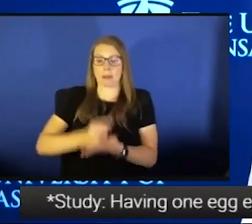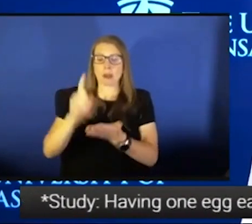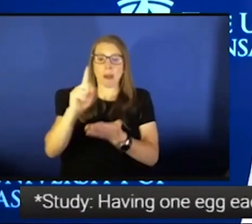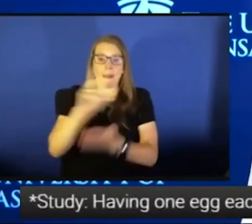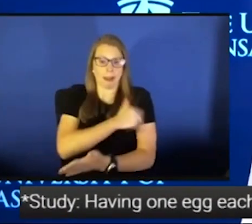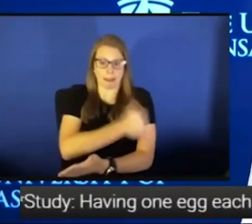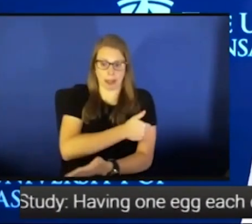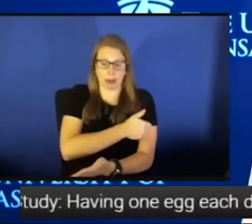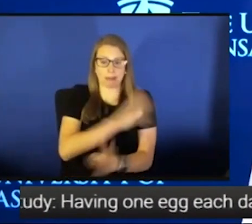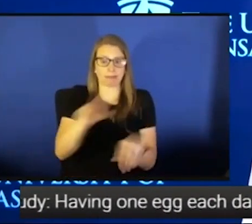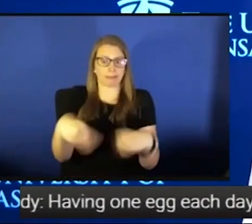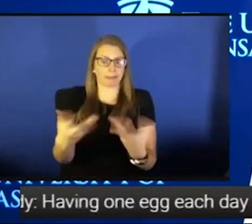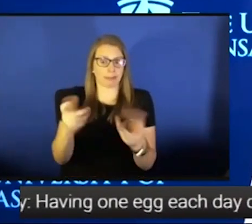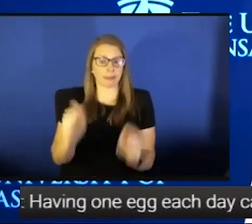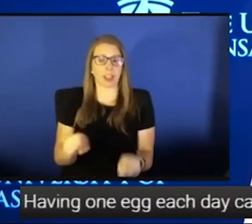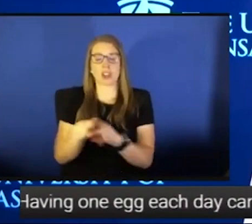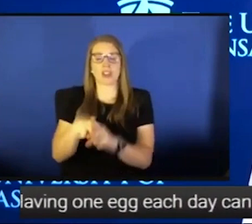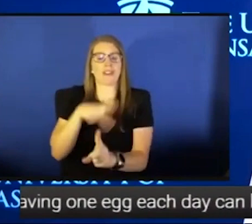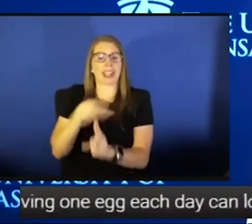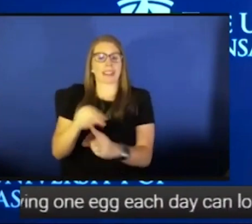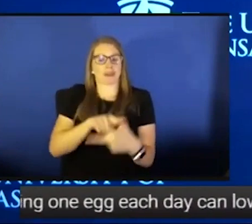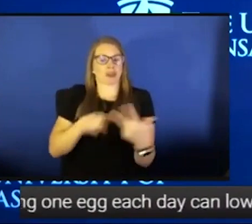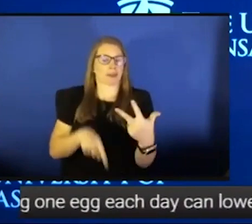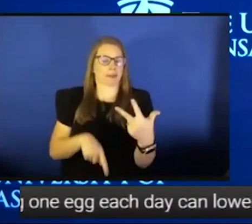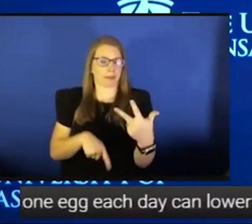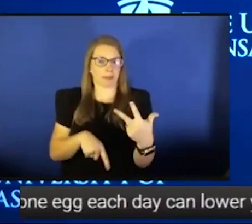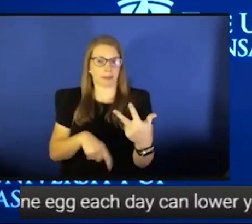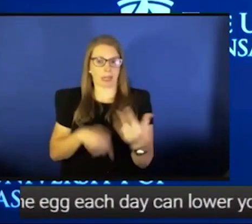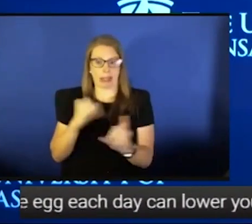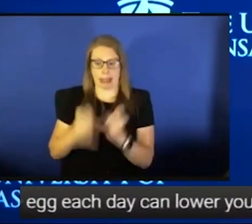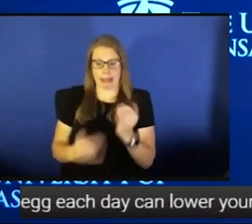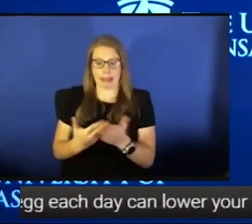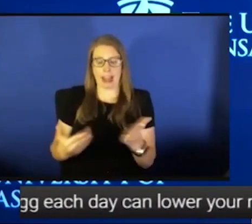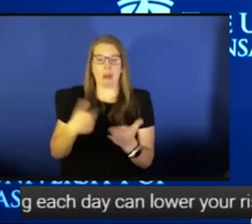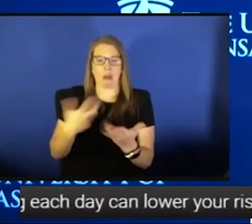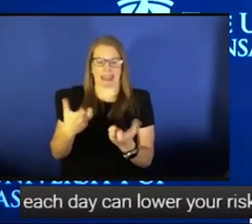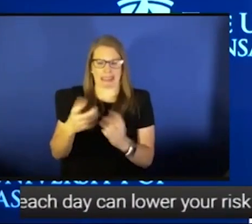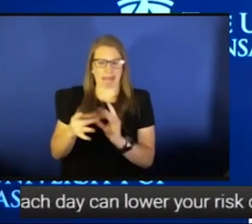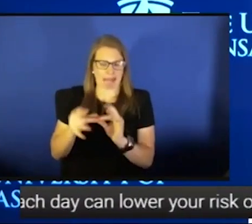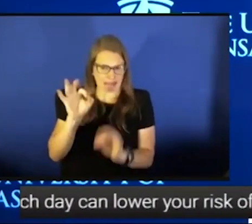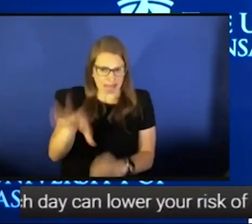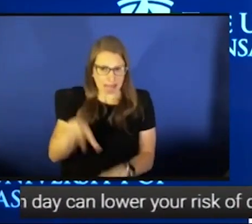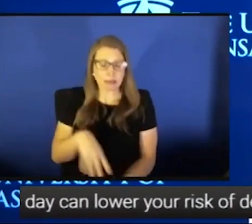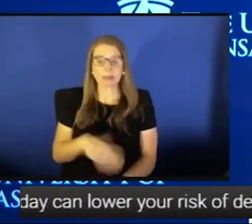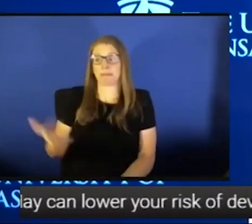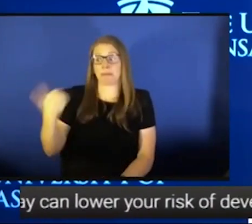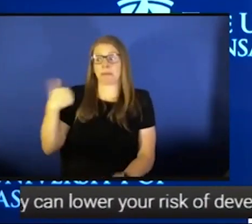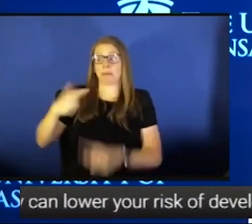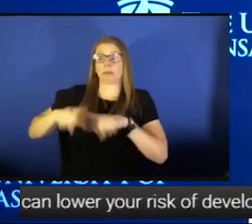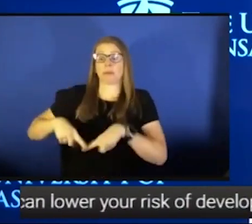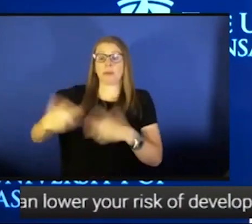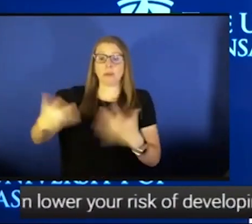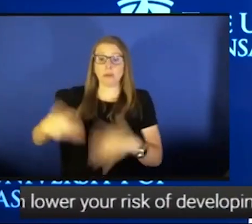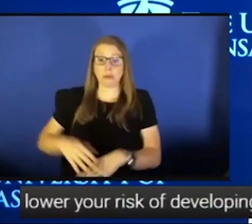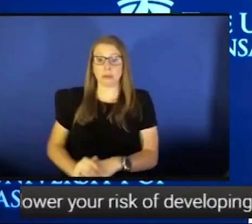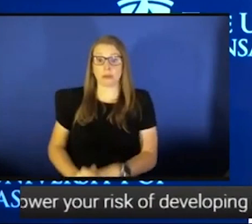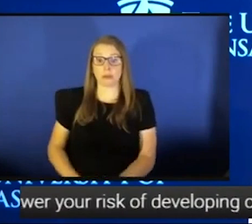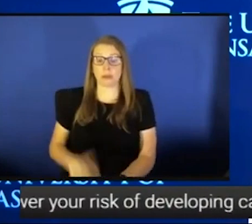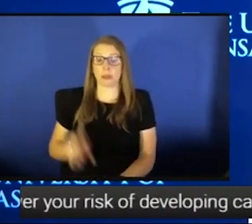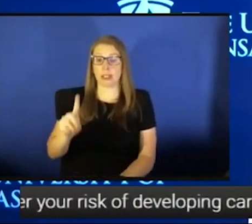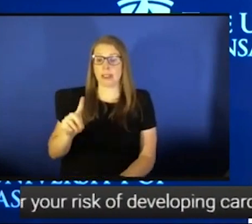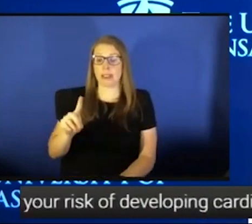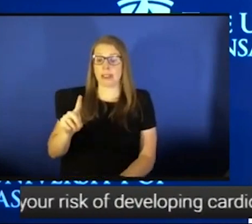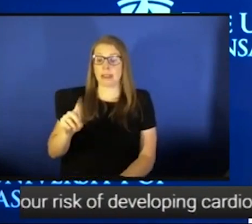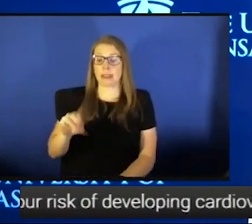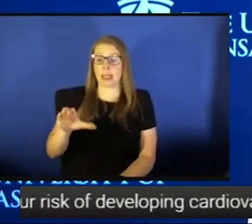and vaccination. And the last thing that I wanted to point out, we used to rely a lot on Decadron or dexamethasone